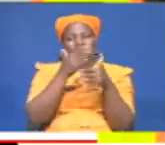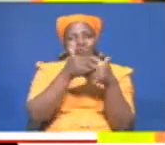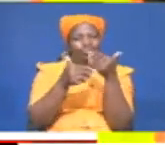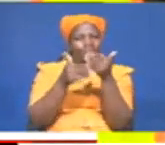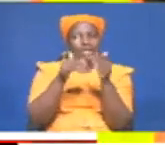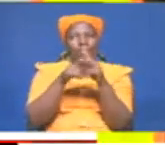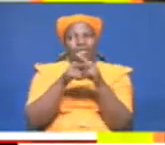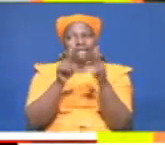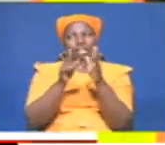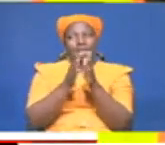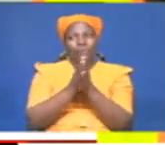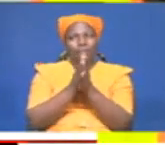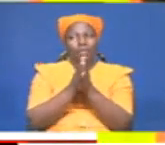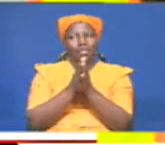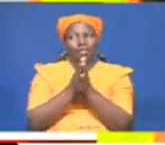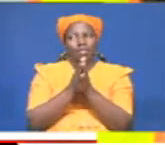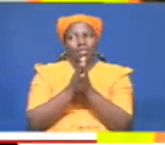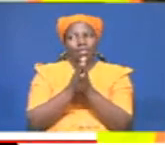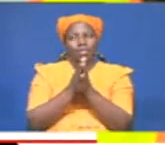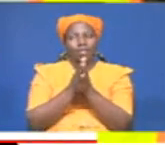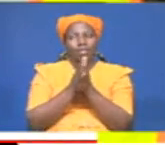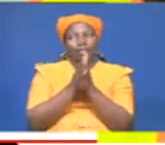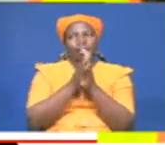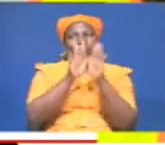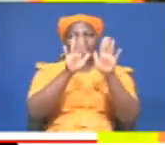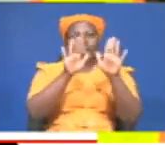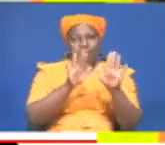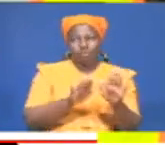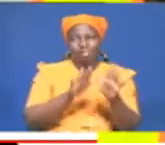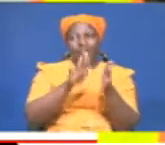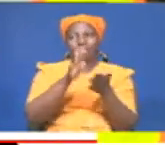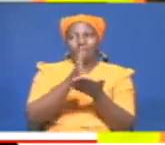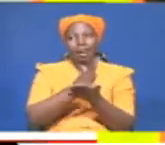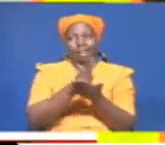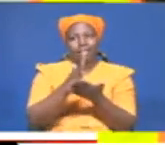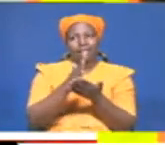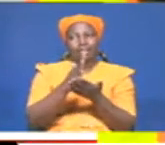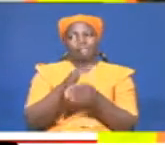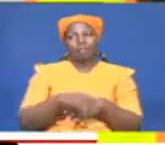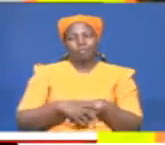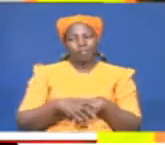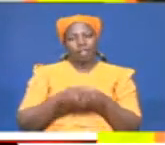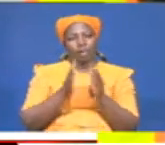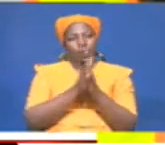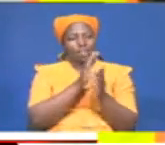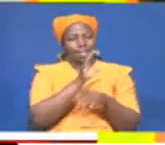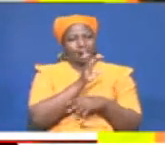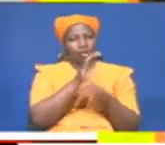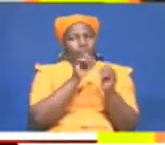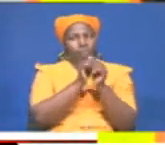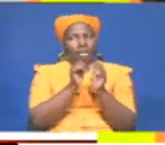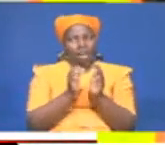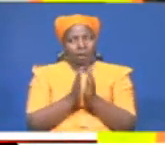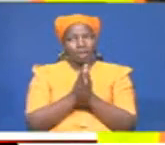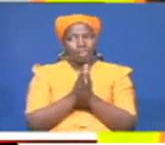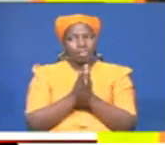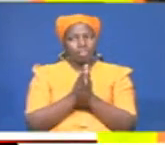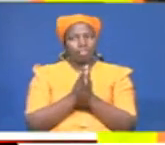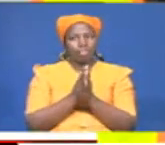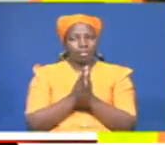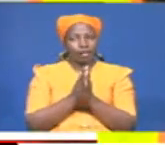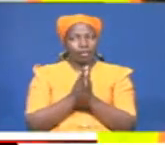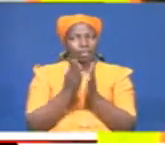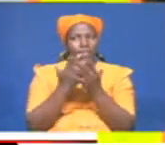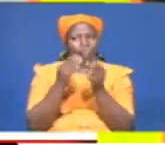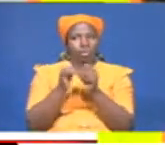test recommissioning. That is a critical and most important phase with the client and also with the employee representative. That will take around